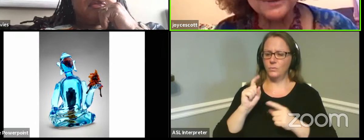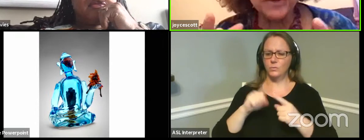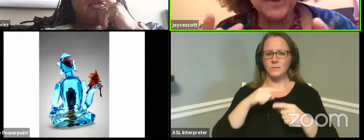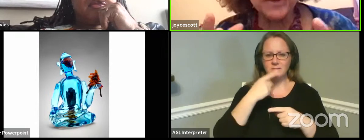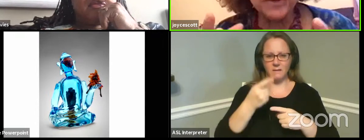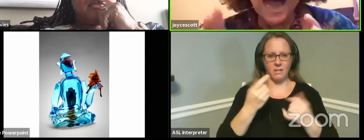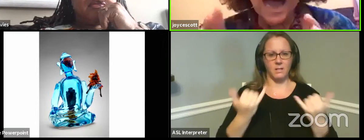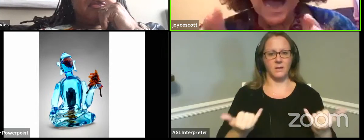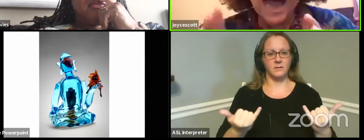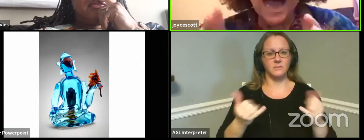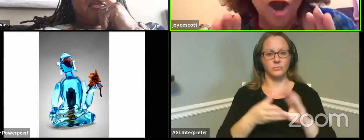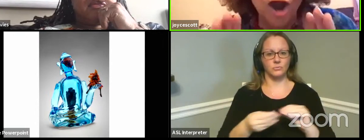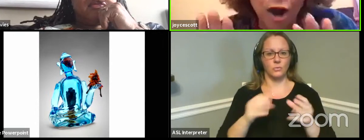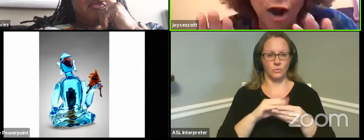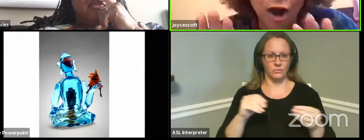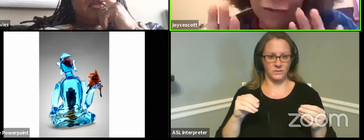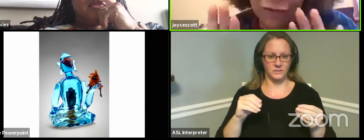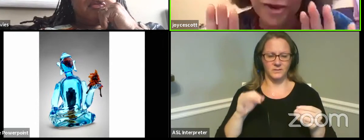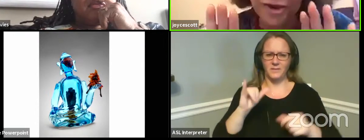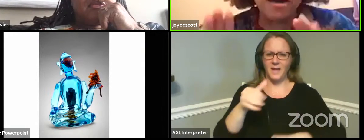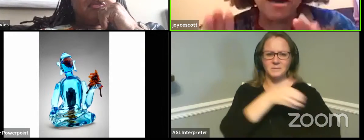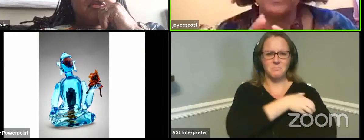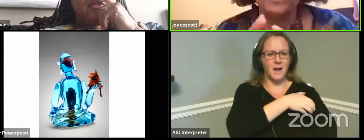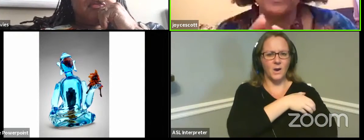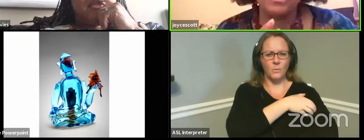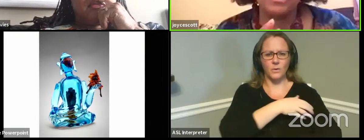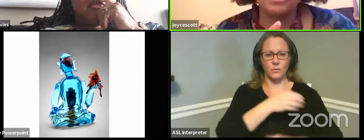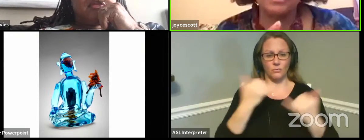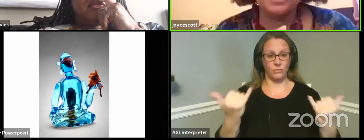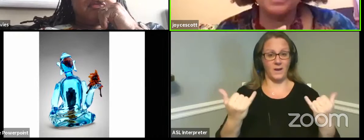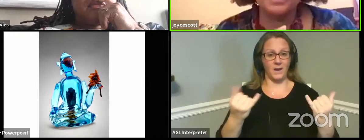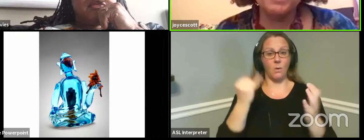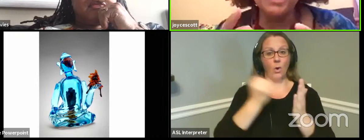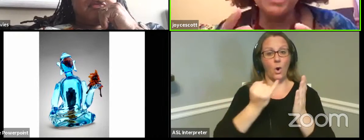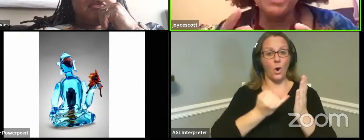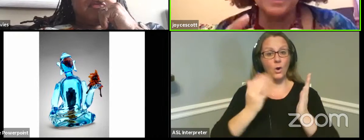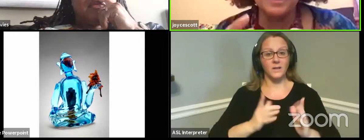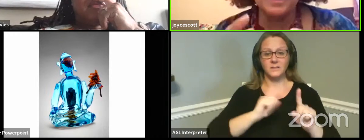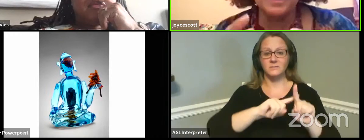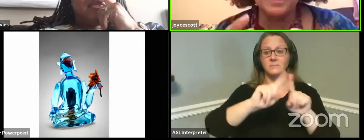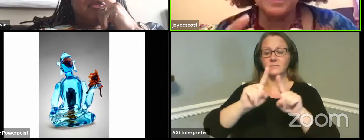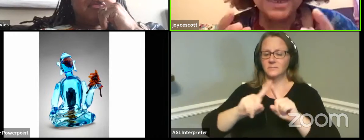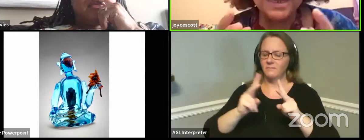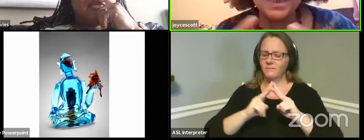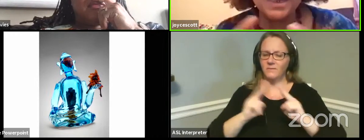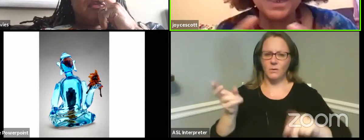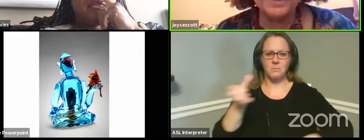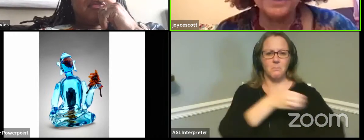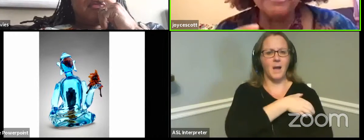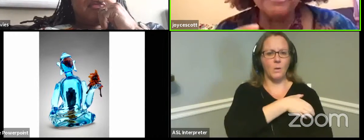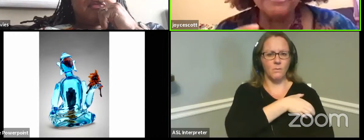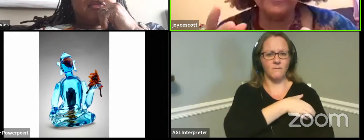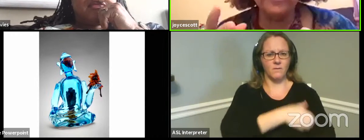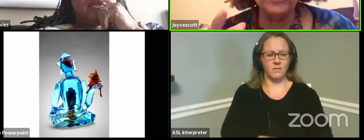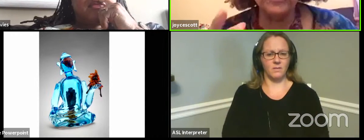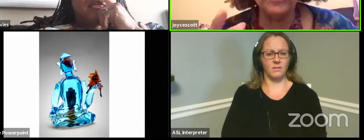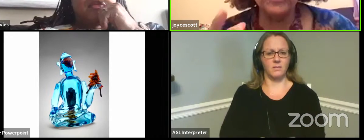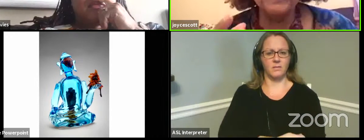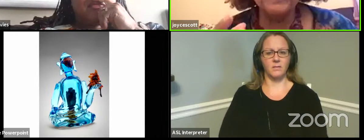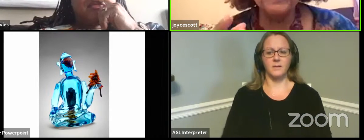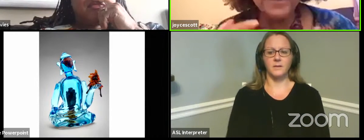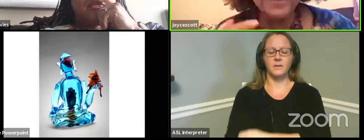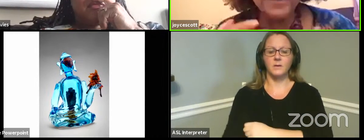This is great power. Artists are very powerful now. Because we, unlike many, can